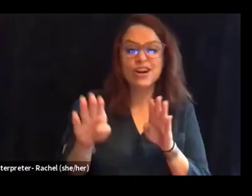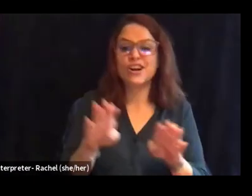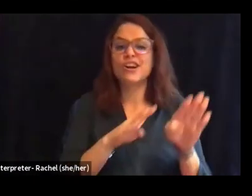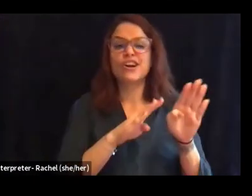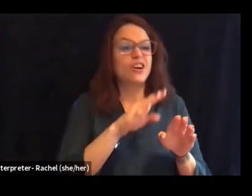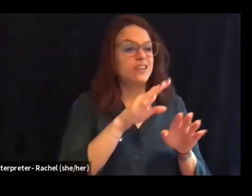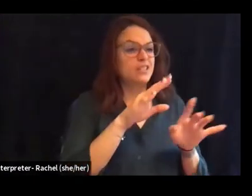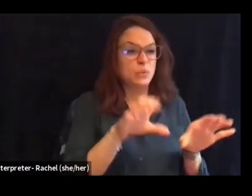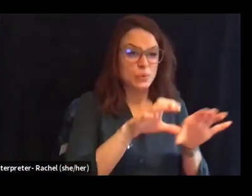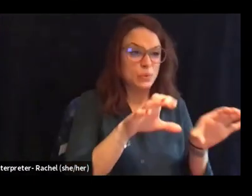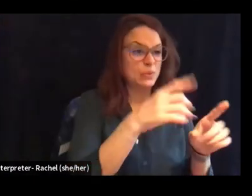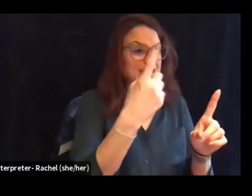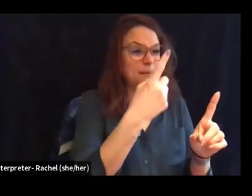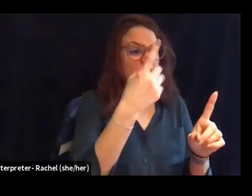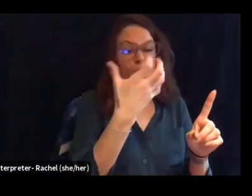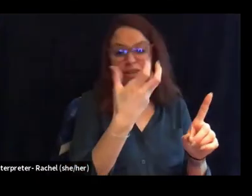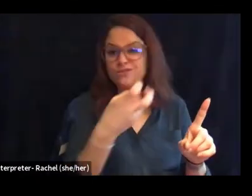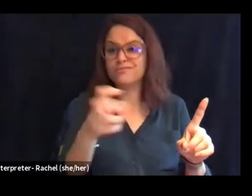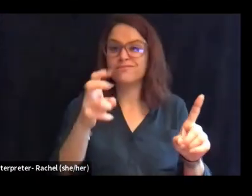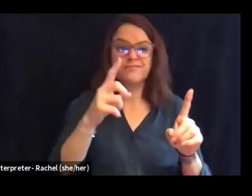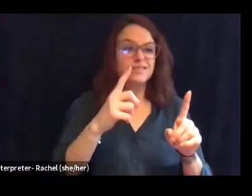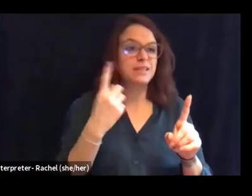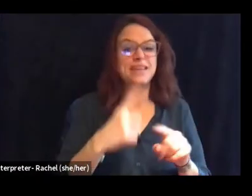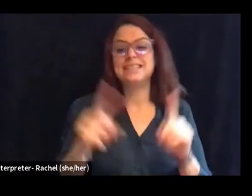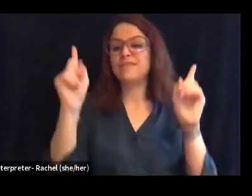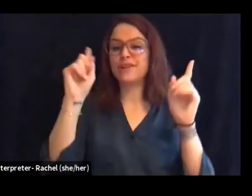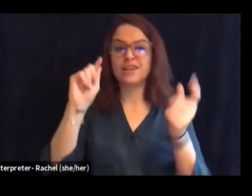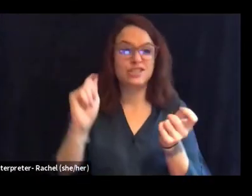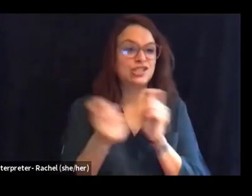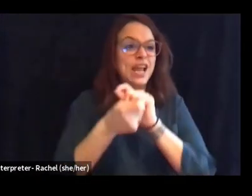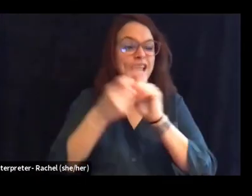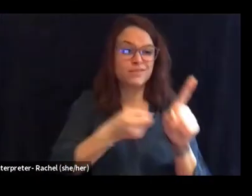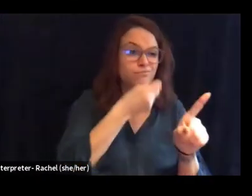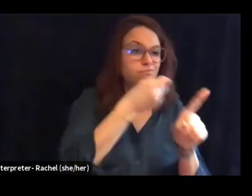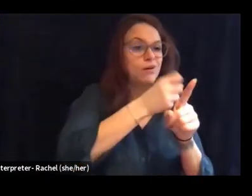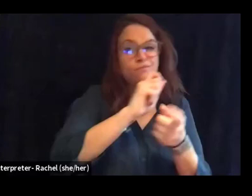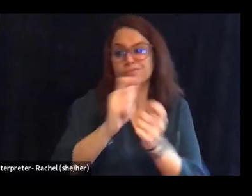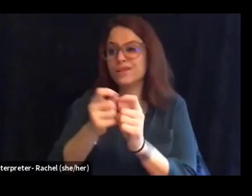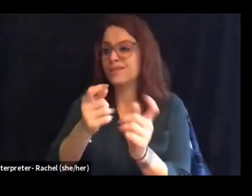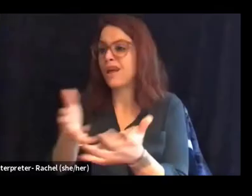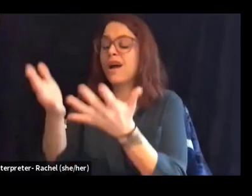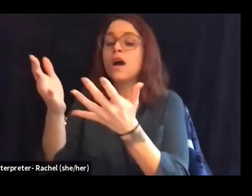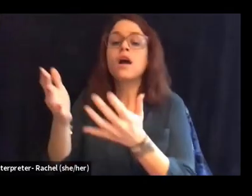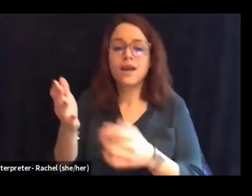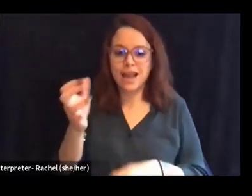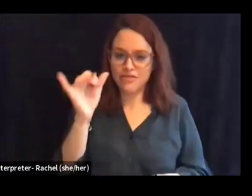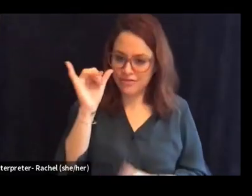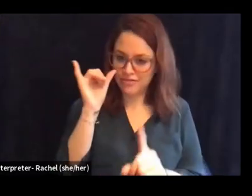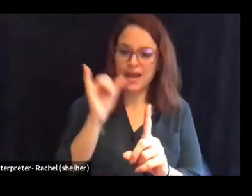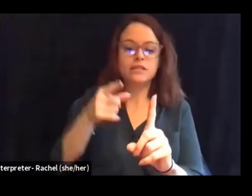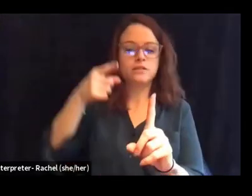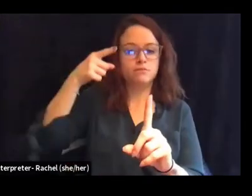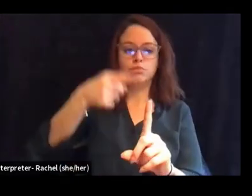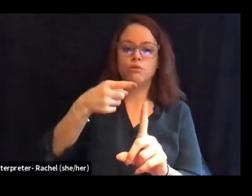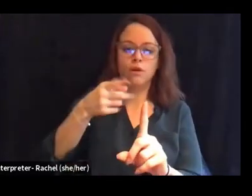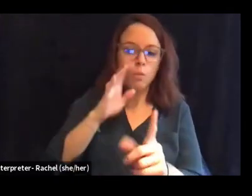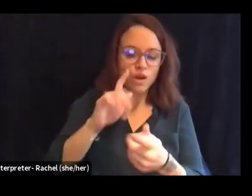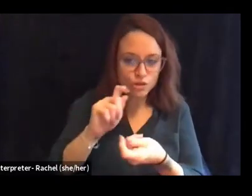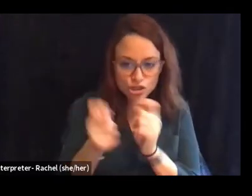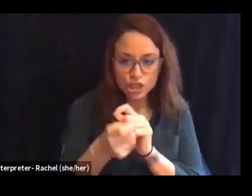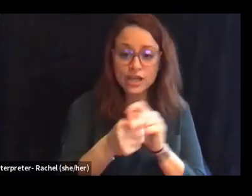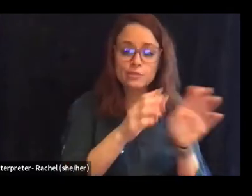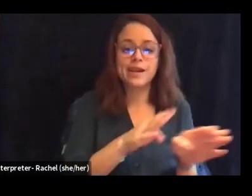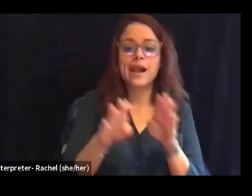done today, will ever be done in marketing, is all around this basic concept of changing beliefs, so we can